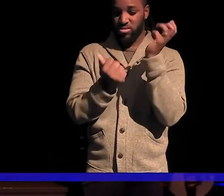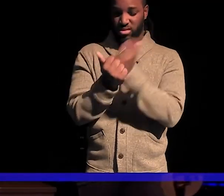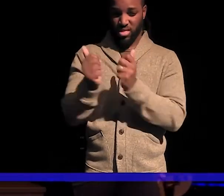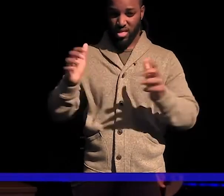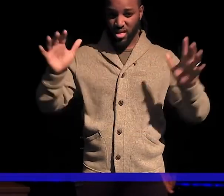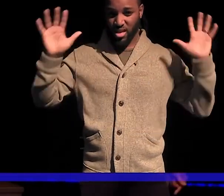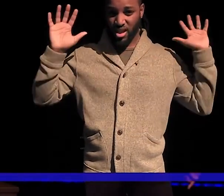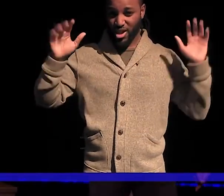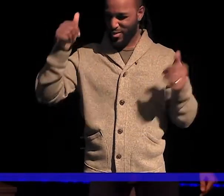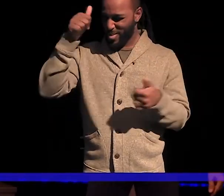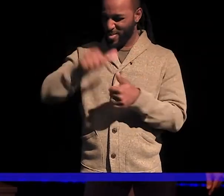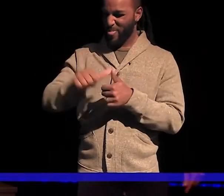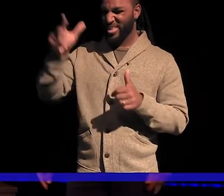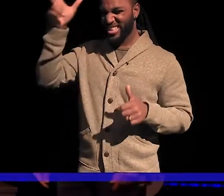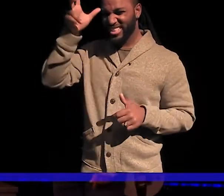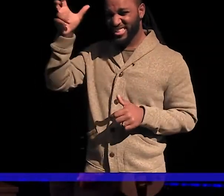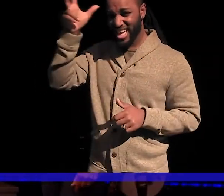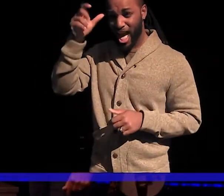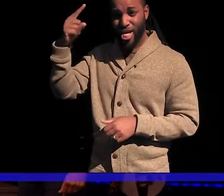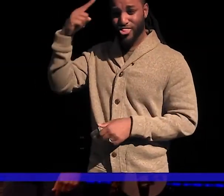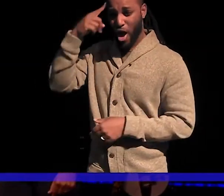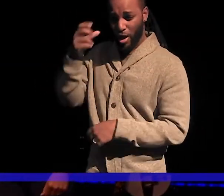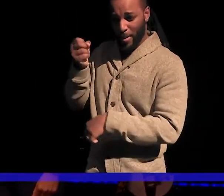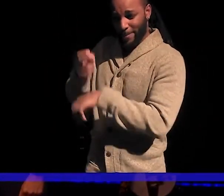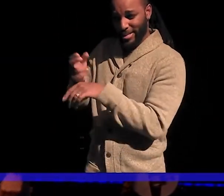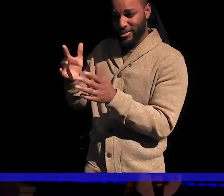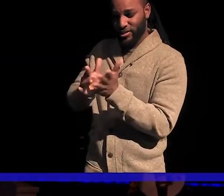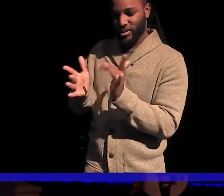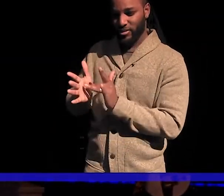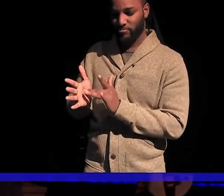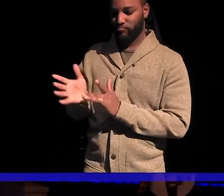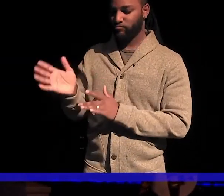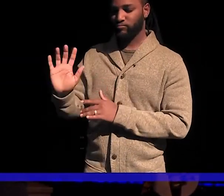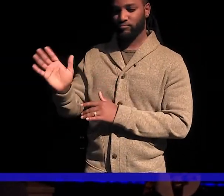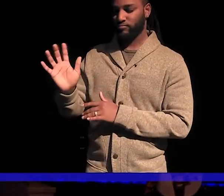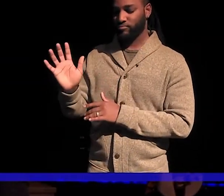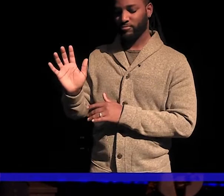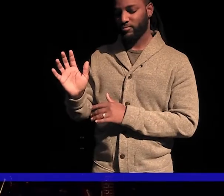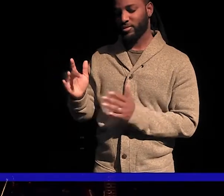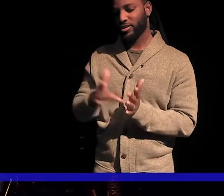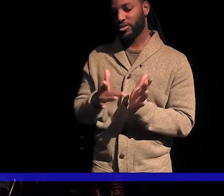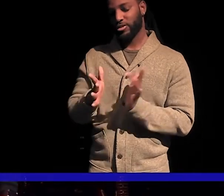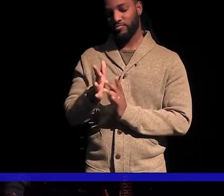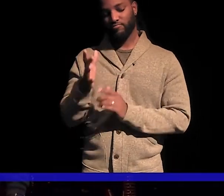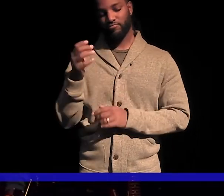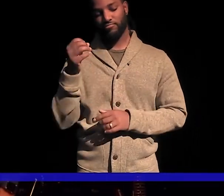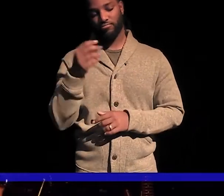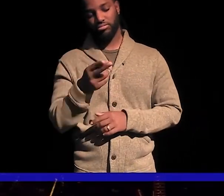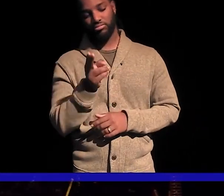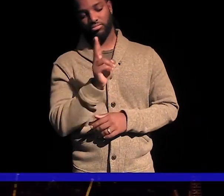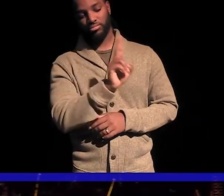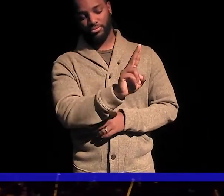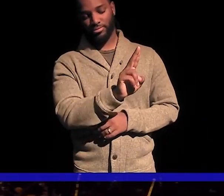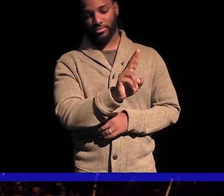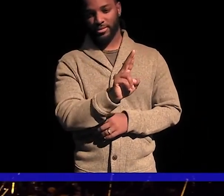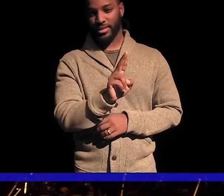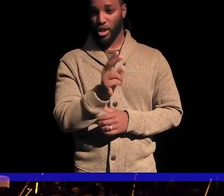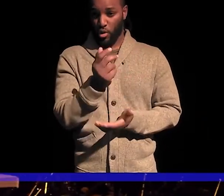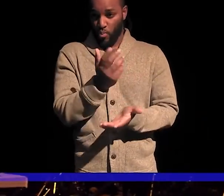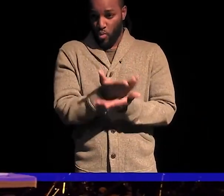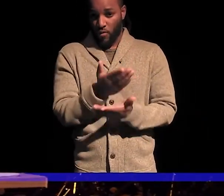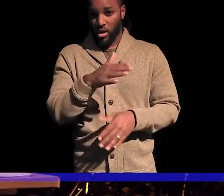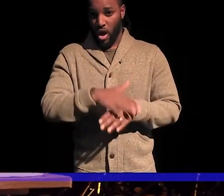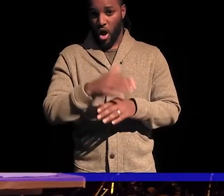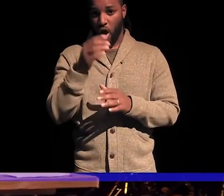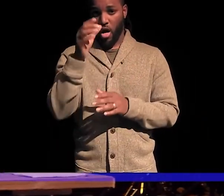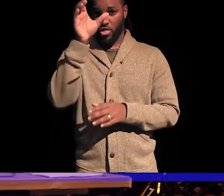that he had triumphed over Jesus, Jesus dealt him a death blow on the cross.